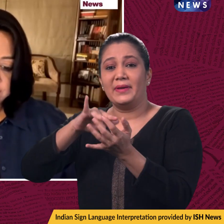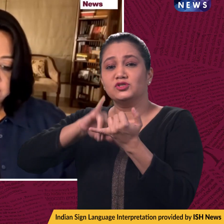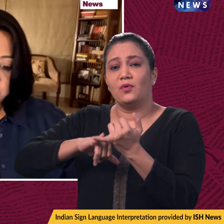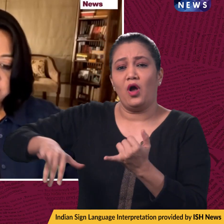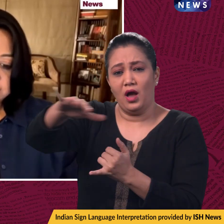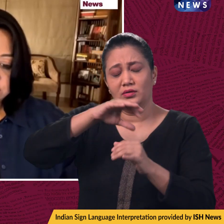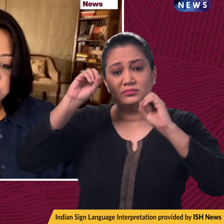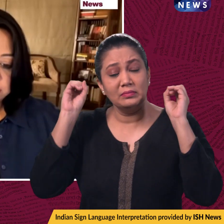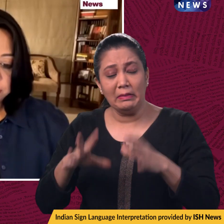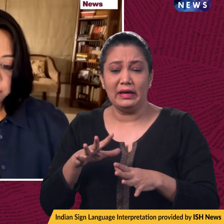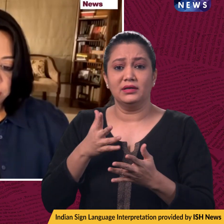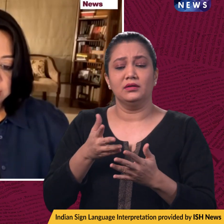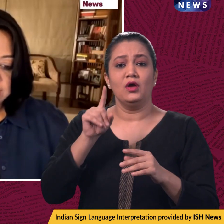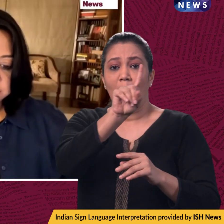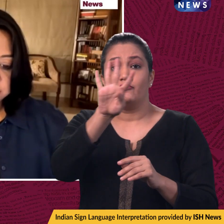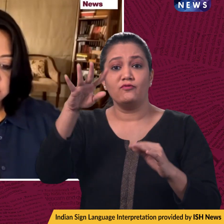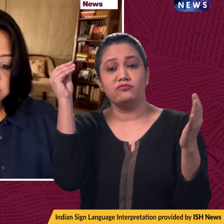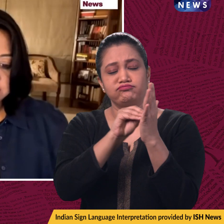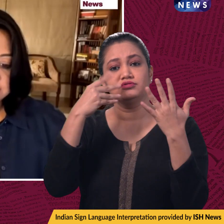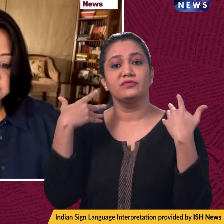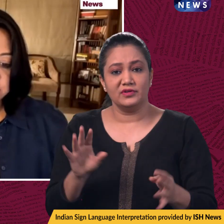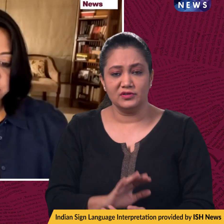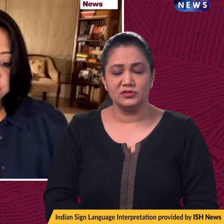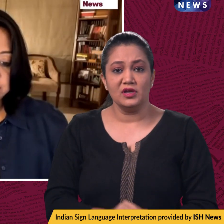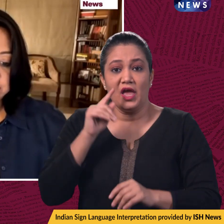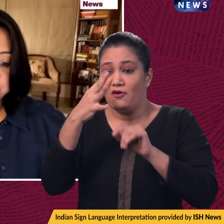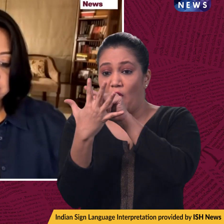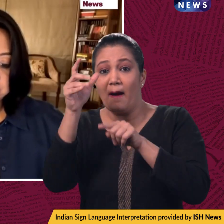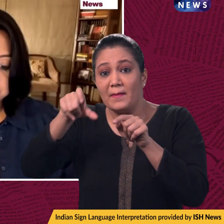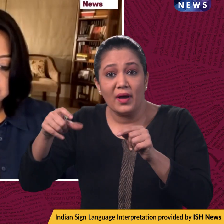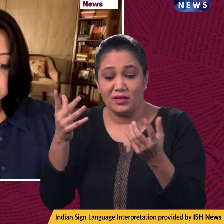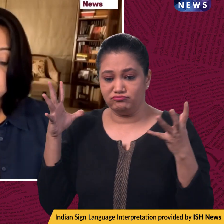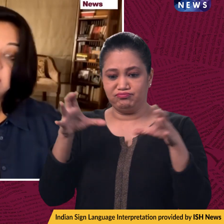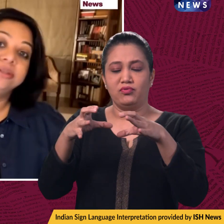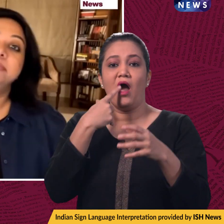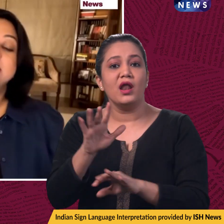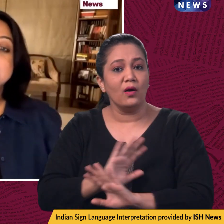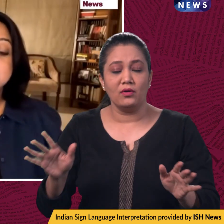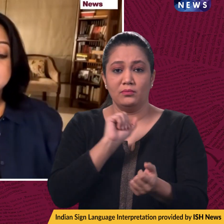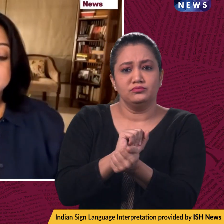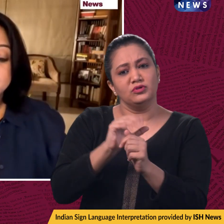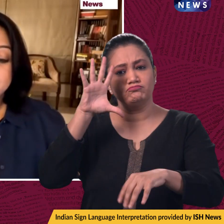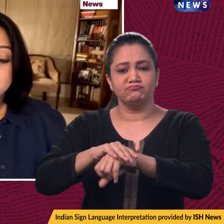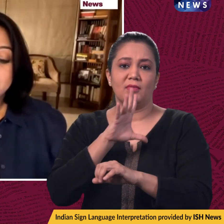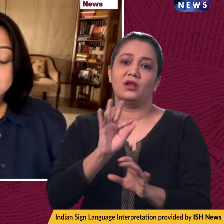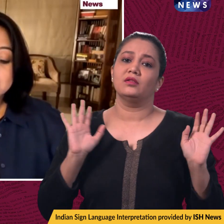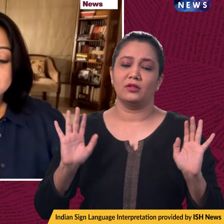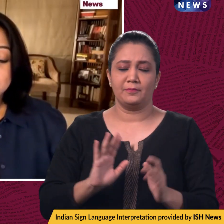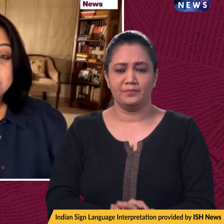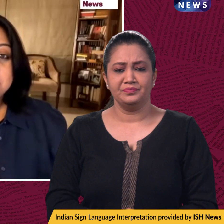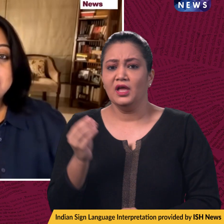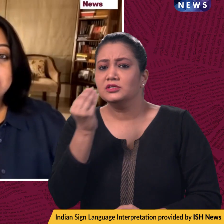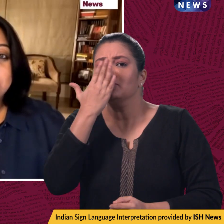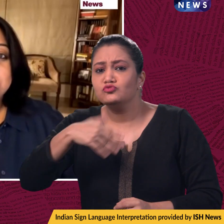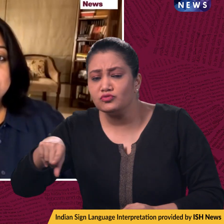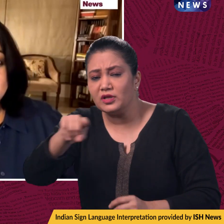Shivamogga, where Section 144 has been brought in. An assembly of more than 5 people have been banned, according to the police. Some